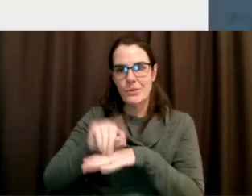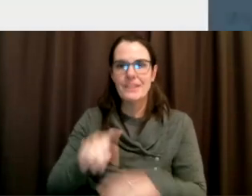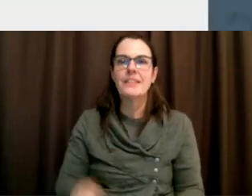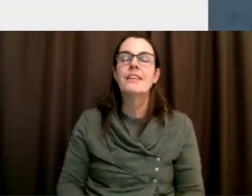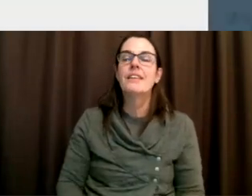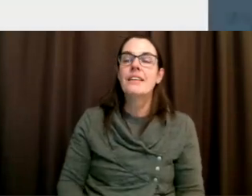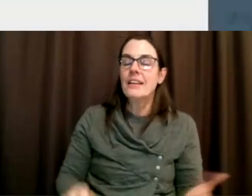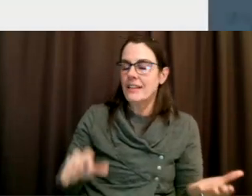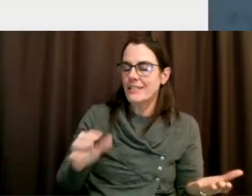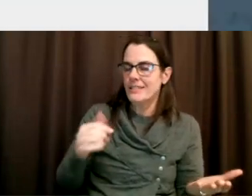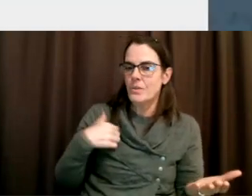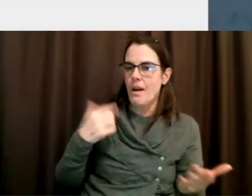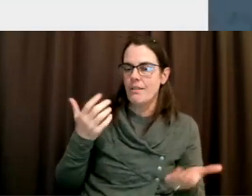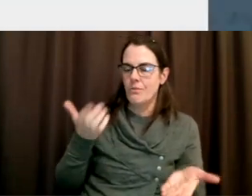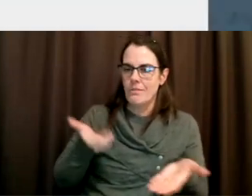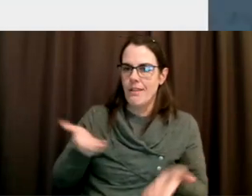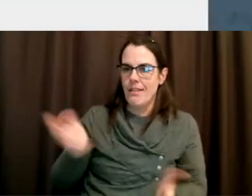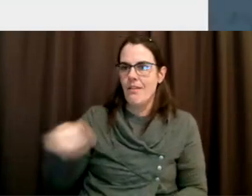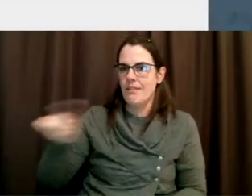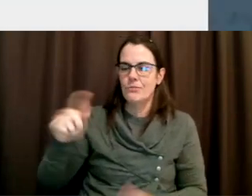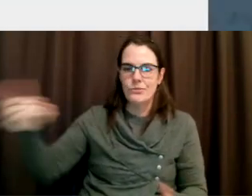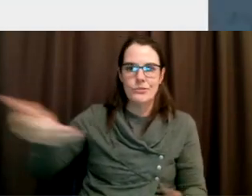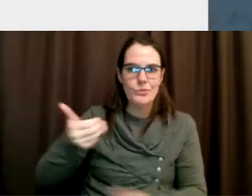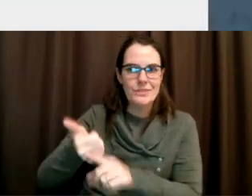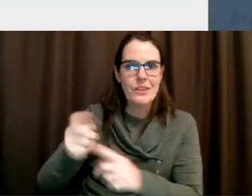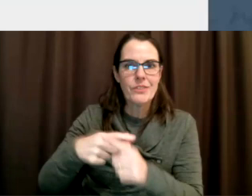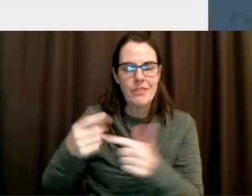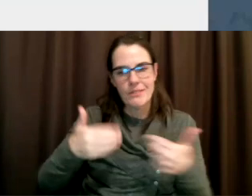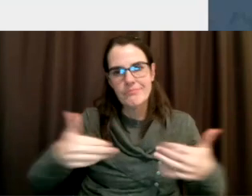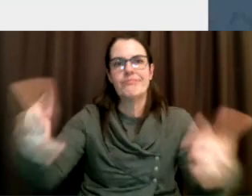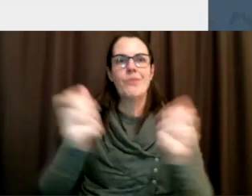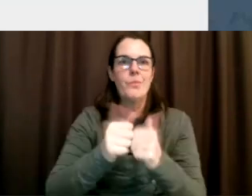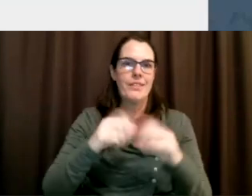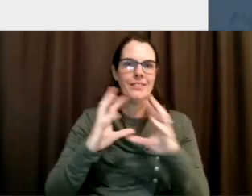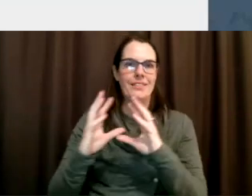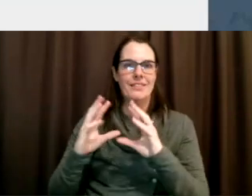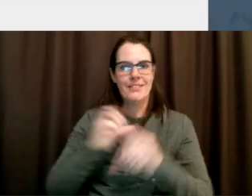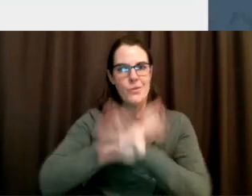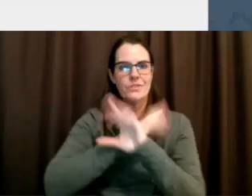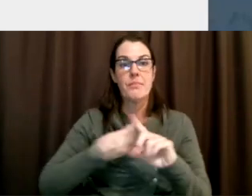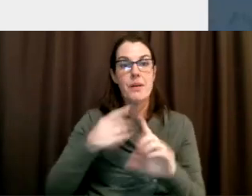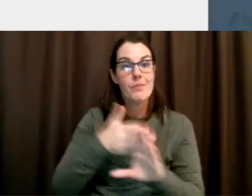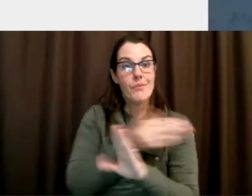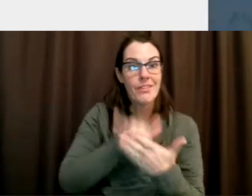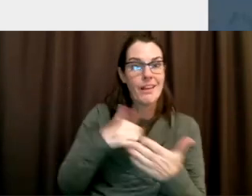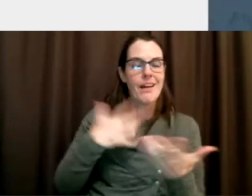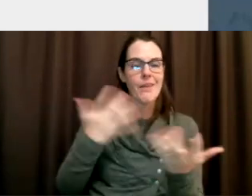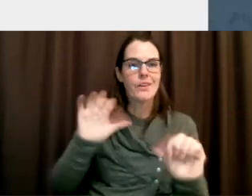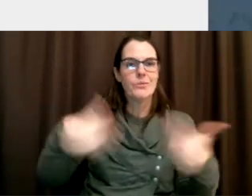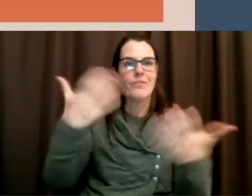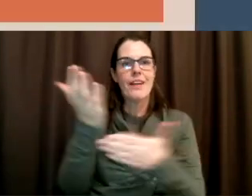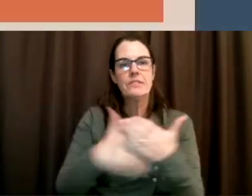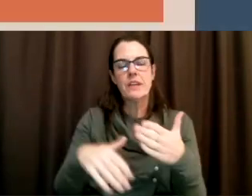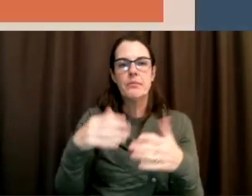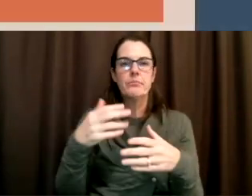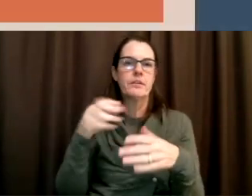and take it away in just a few minutes. But before we do, I wanted to provide some brief Zoom reminders